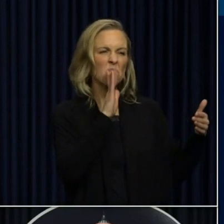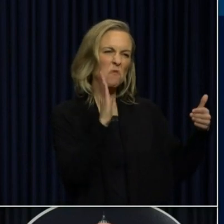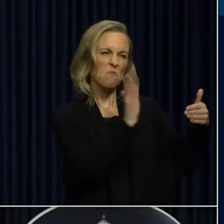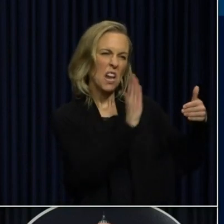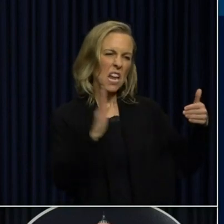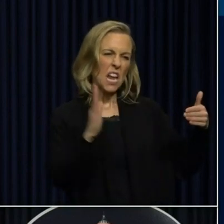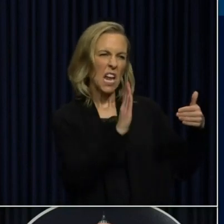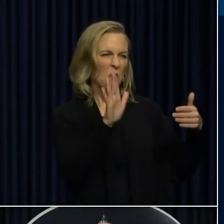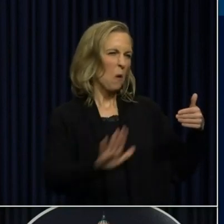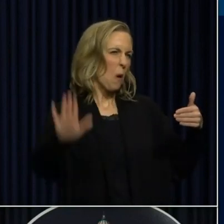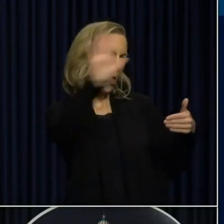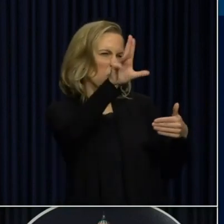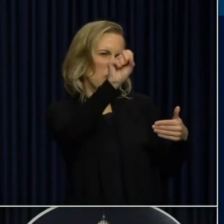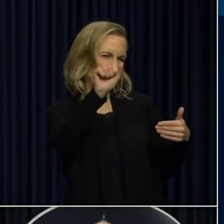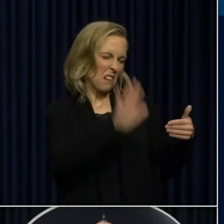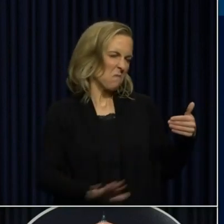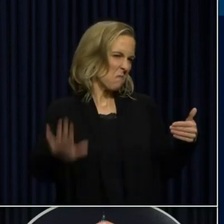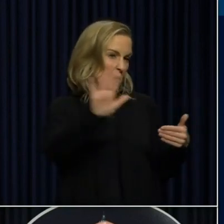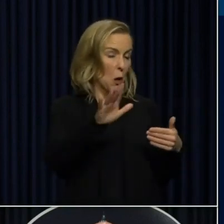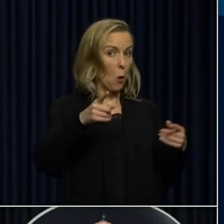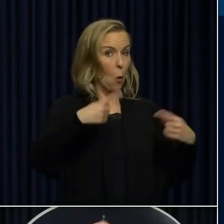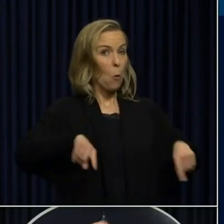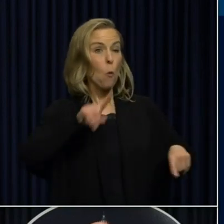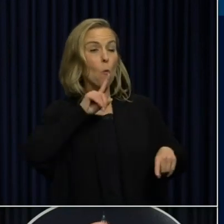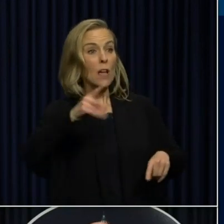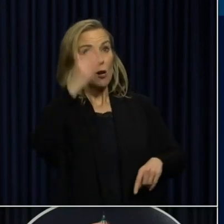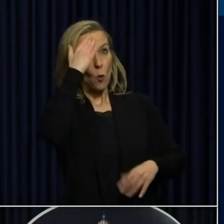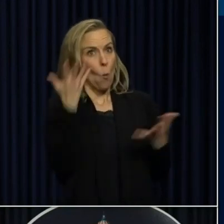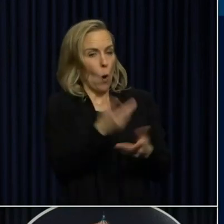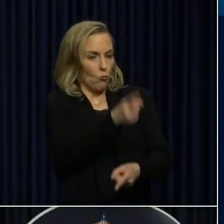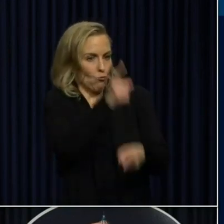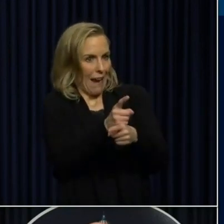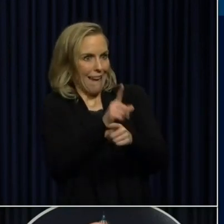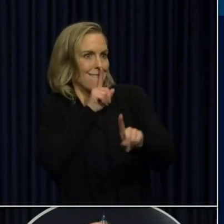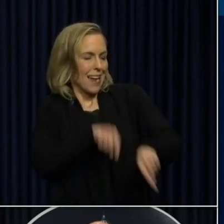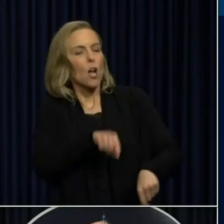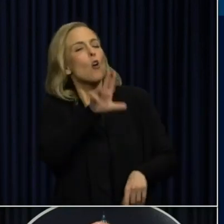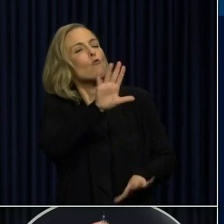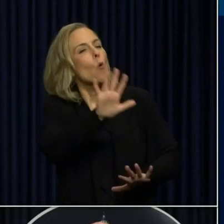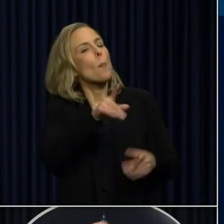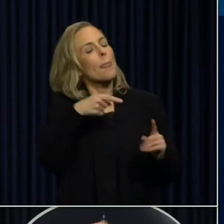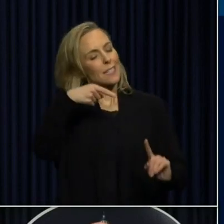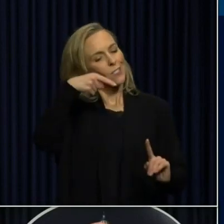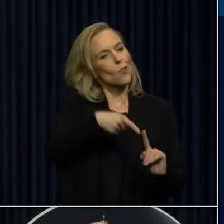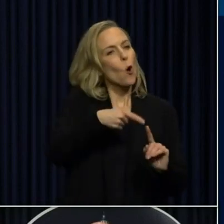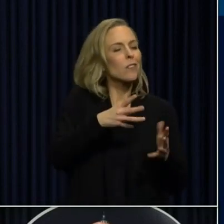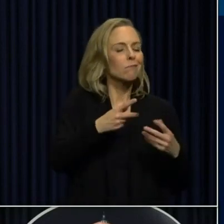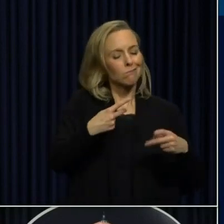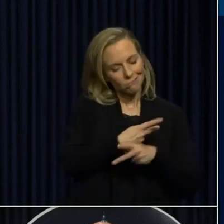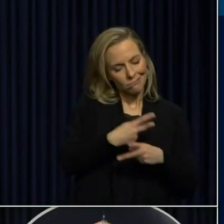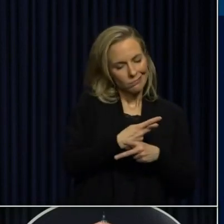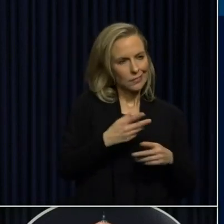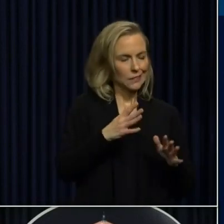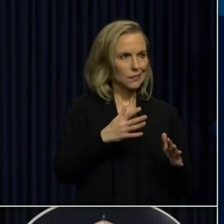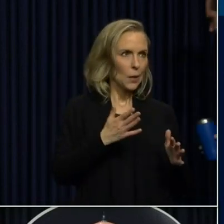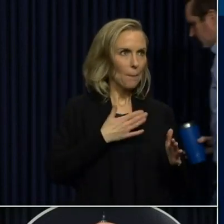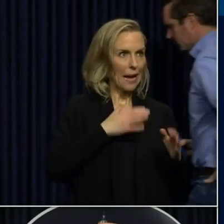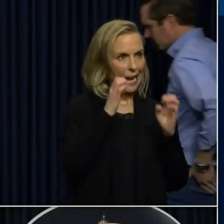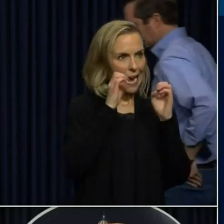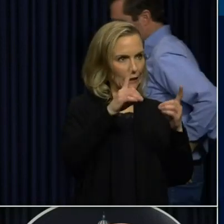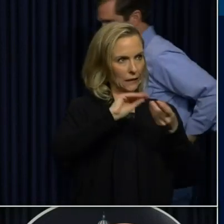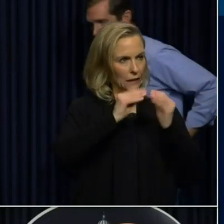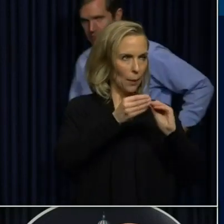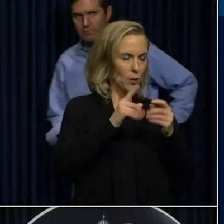in the country. I don't think any of us really know what the right answer is, but using that as a starting point, as an educated